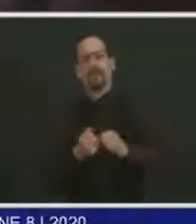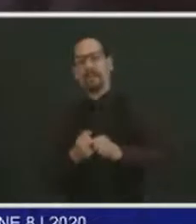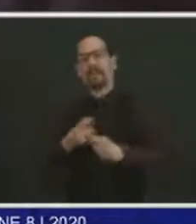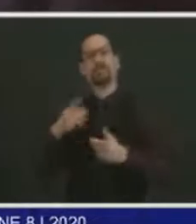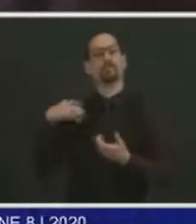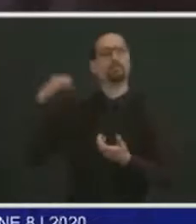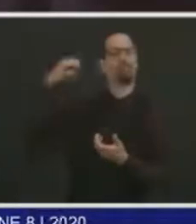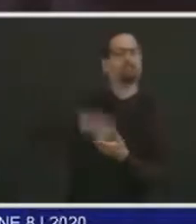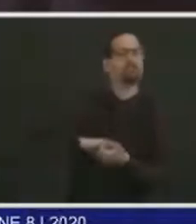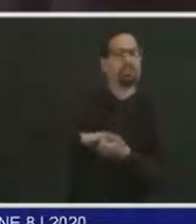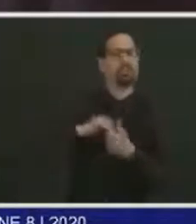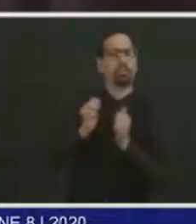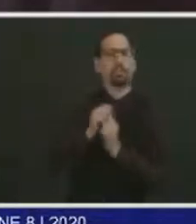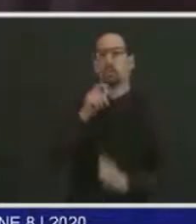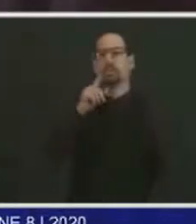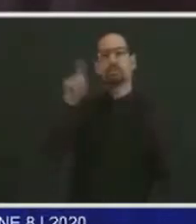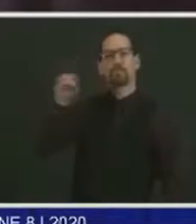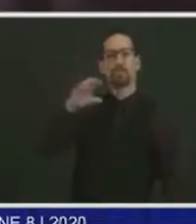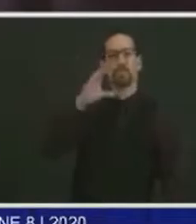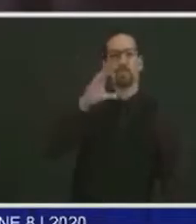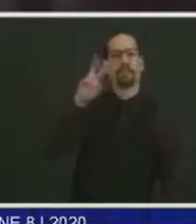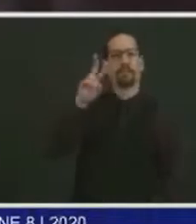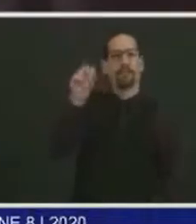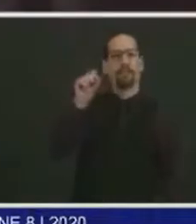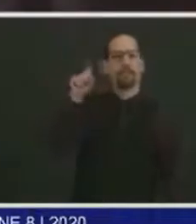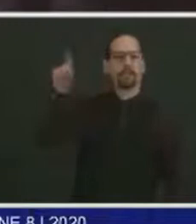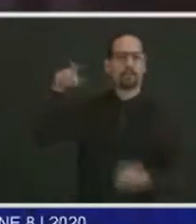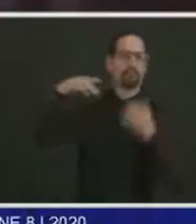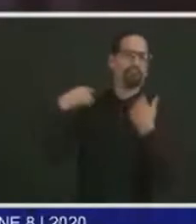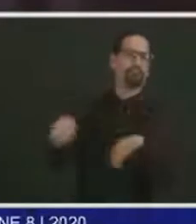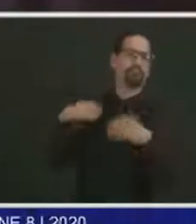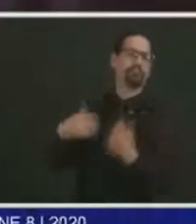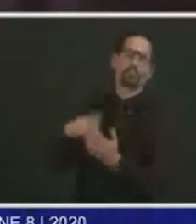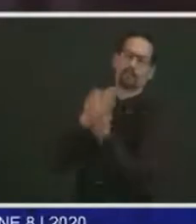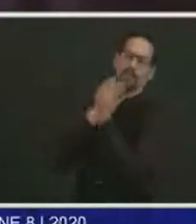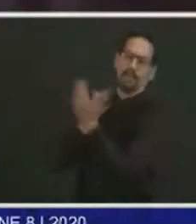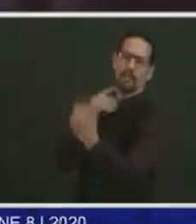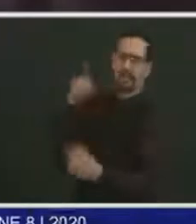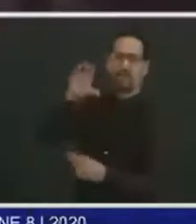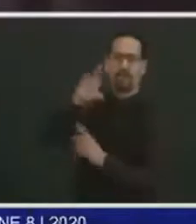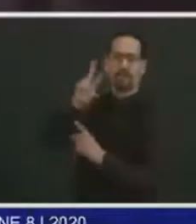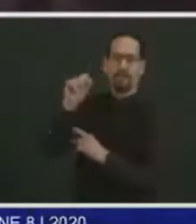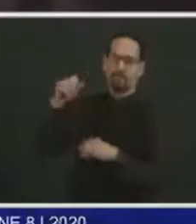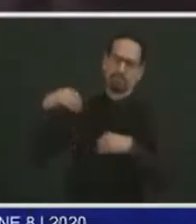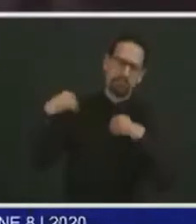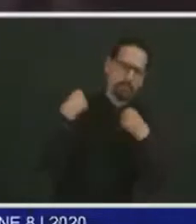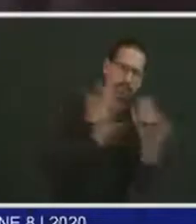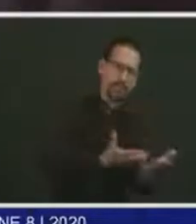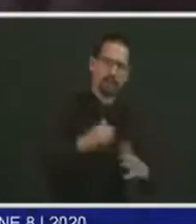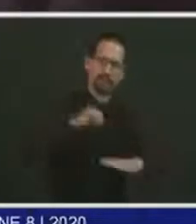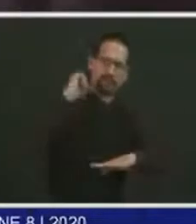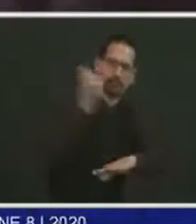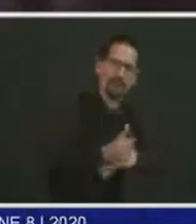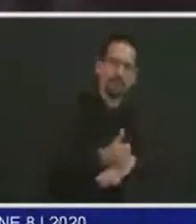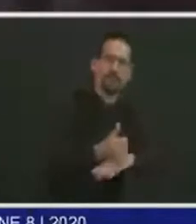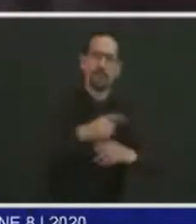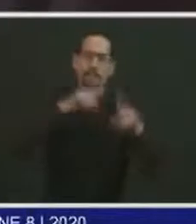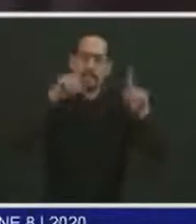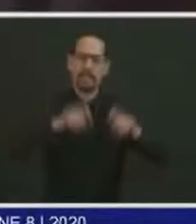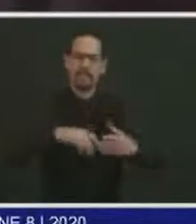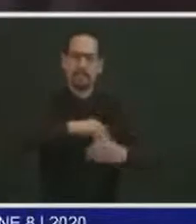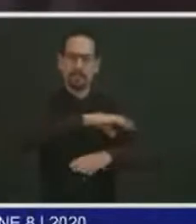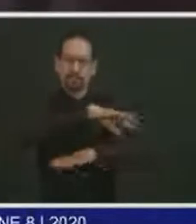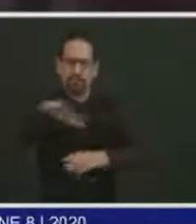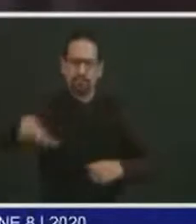have put testing sites in communities that are hardest hit, including walk-up testing sites, out